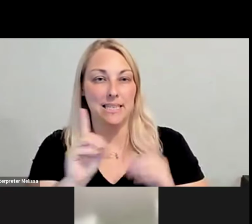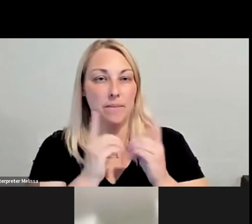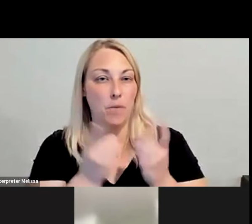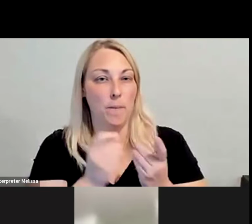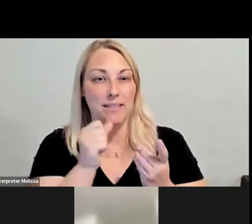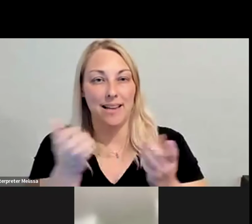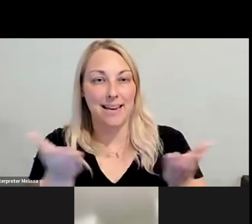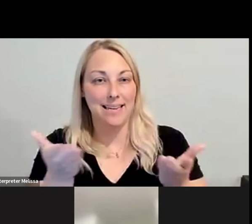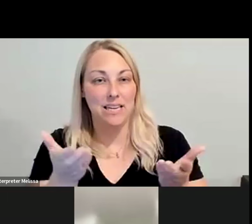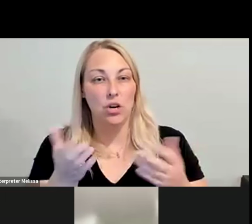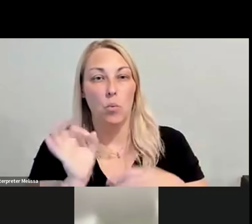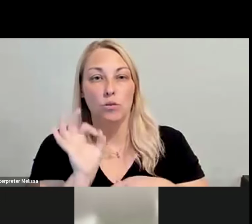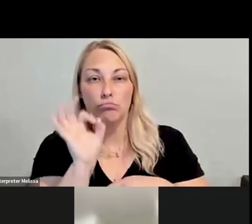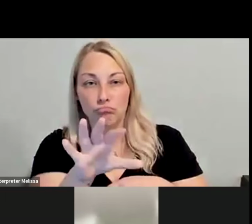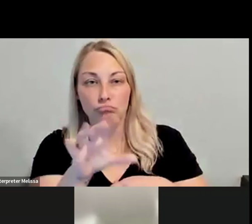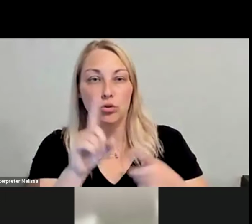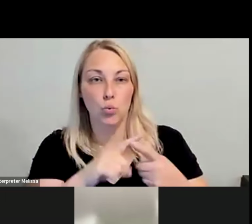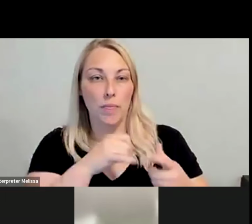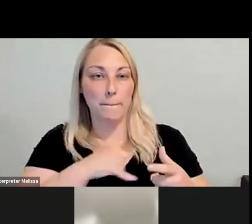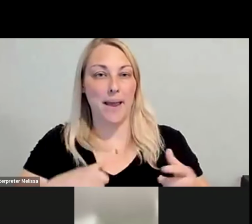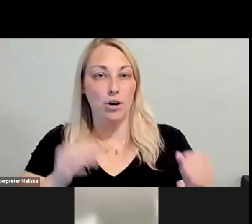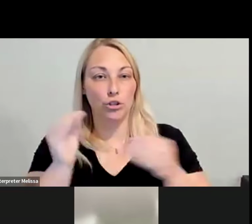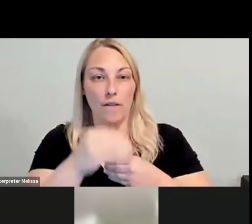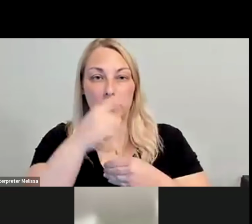in the mayor's office ear.